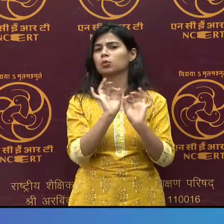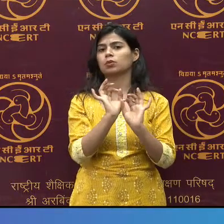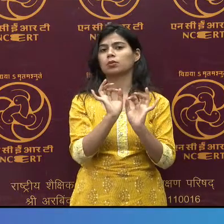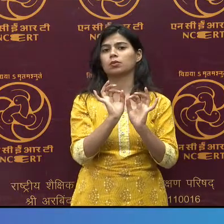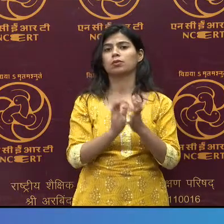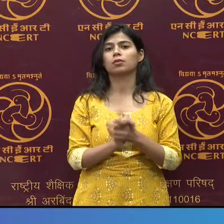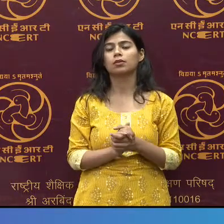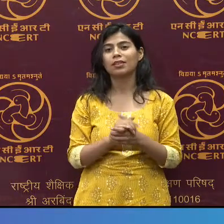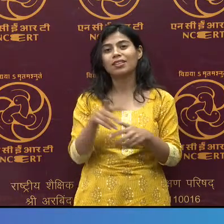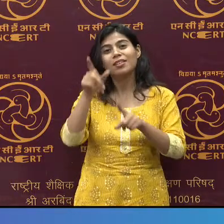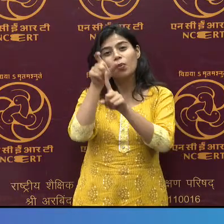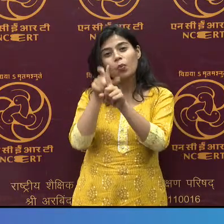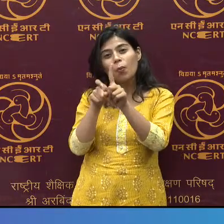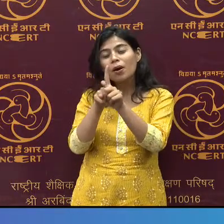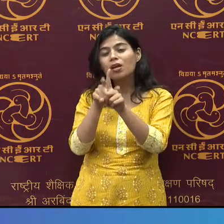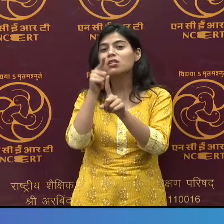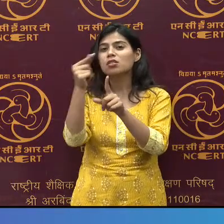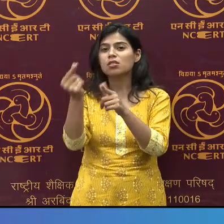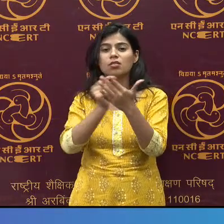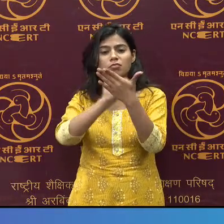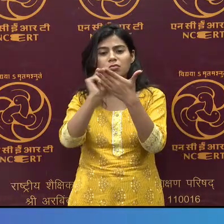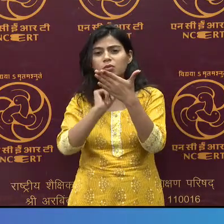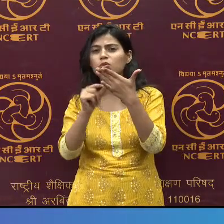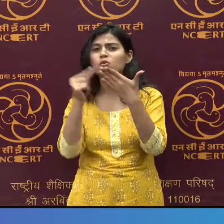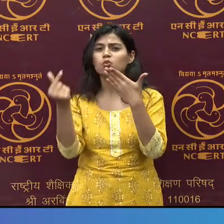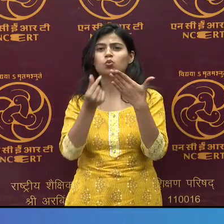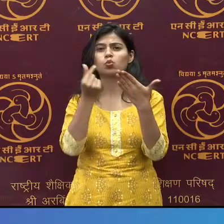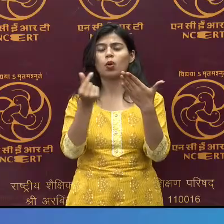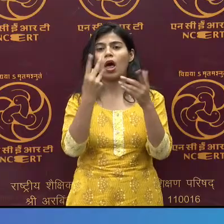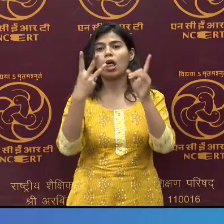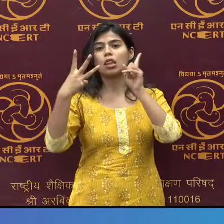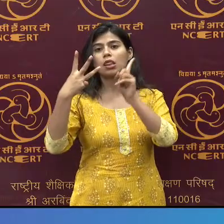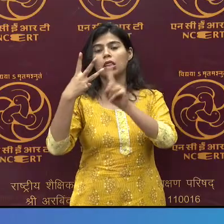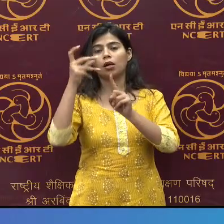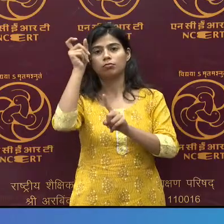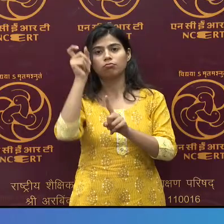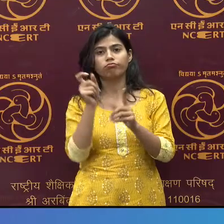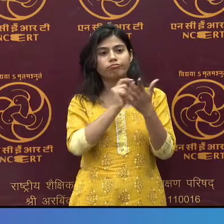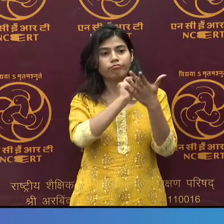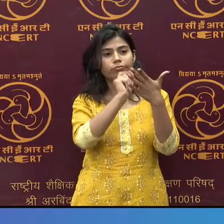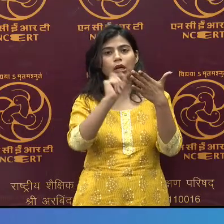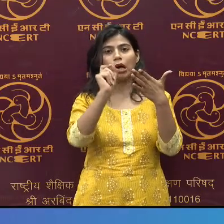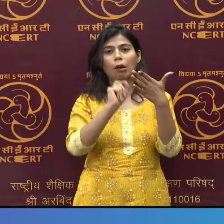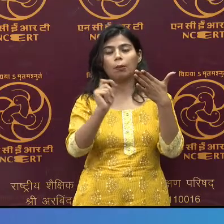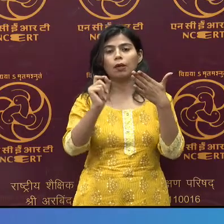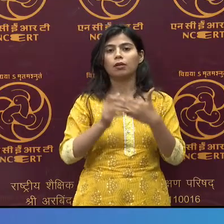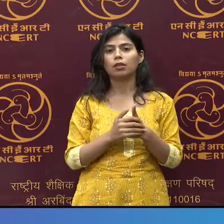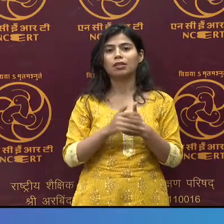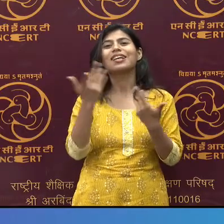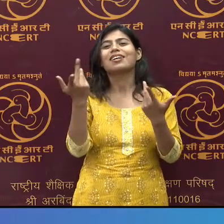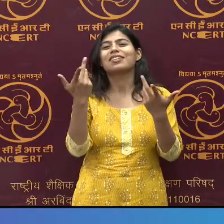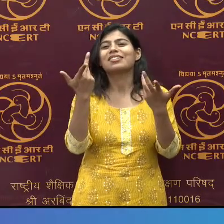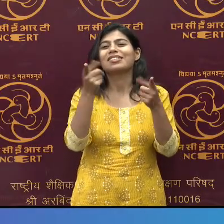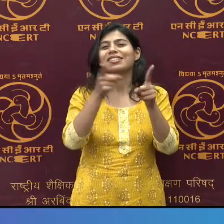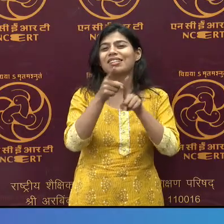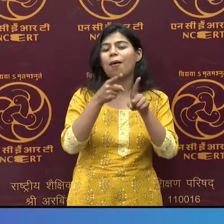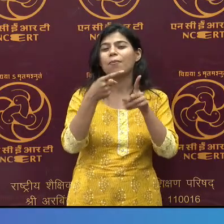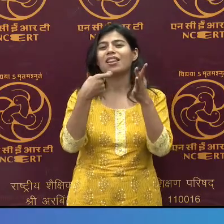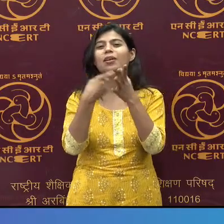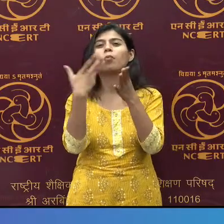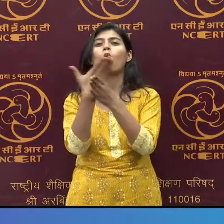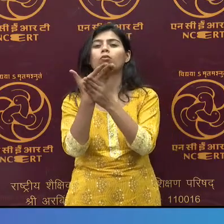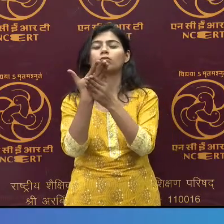person is not visible. So it's usually a third person writing. Most of the time. Just like a report. Just like a report.